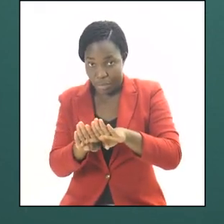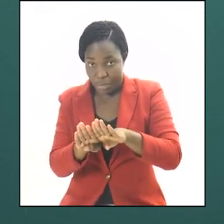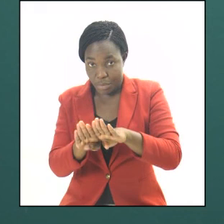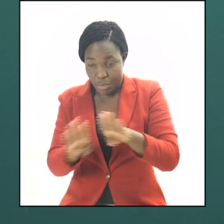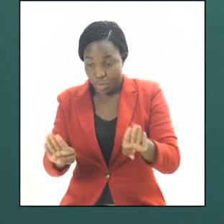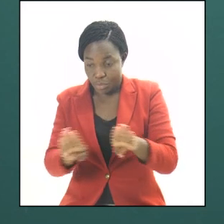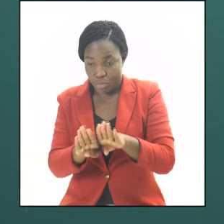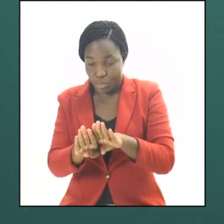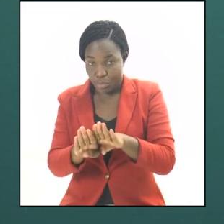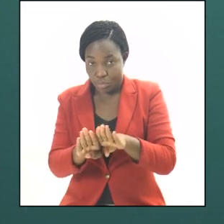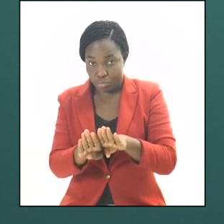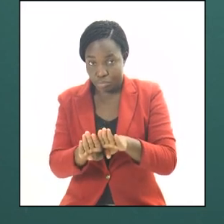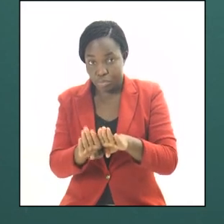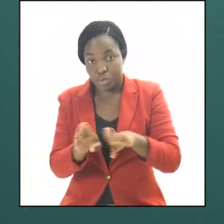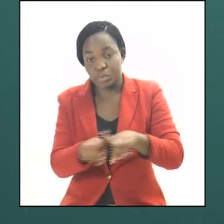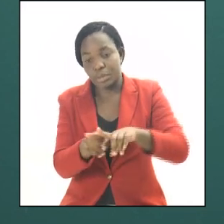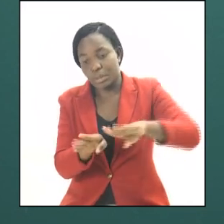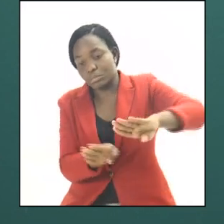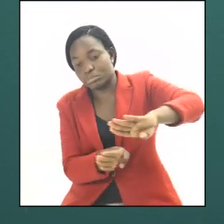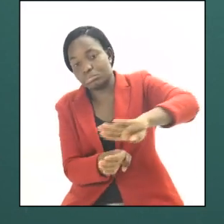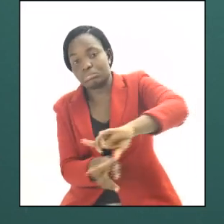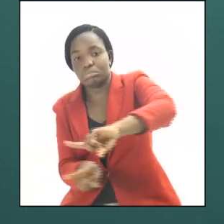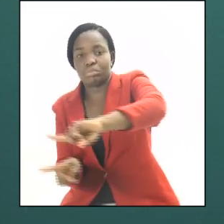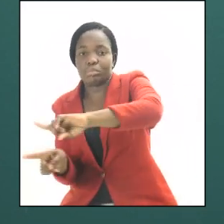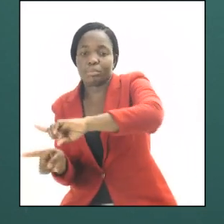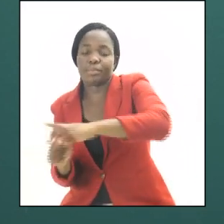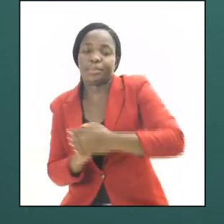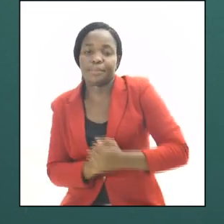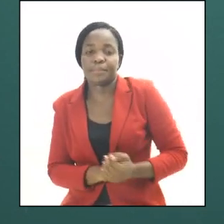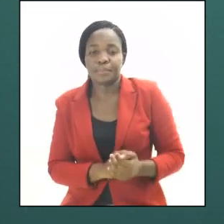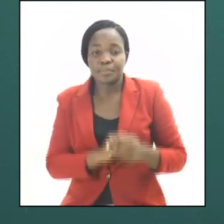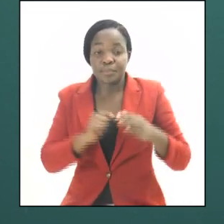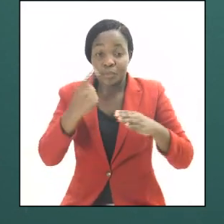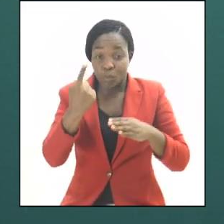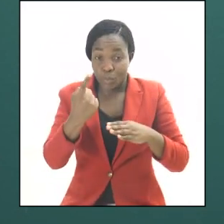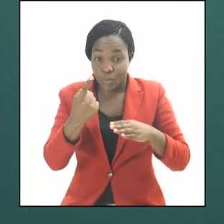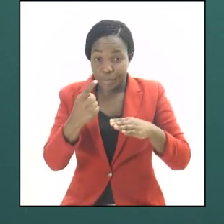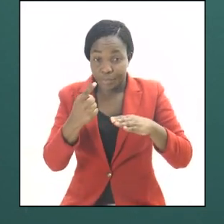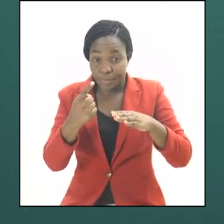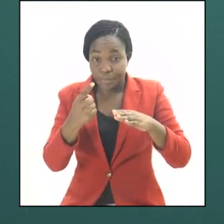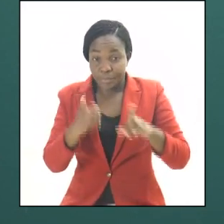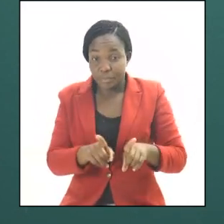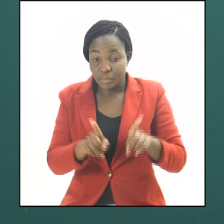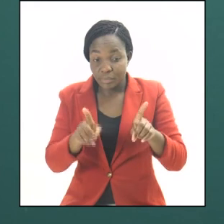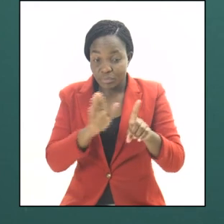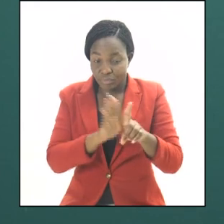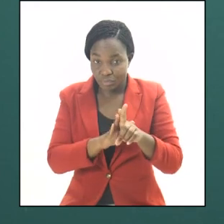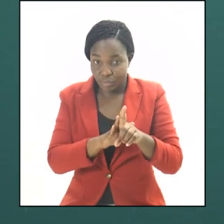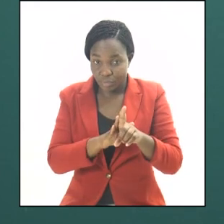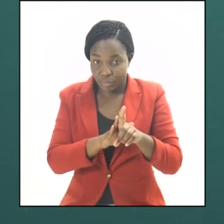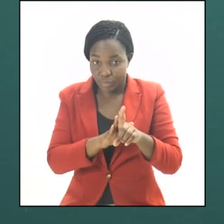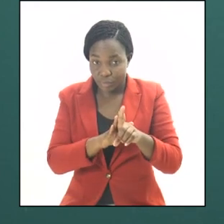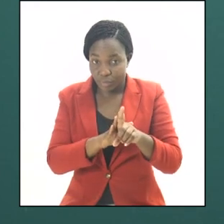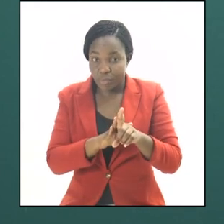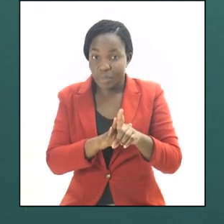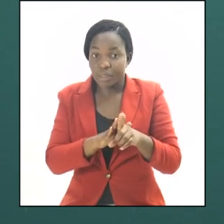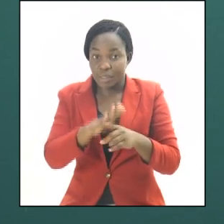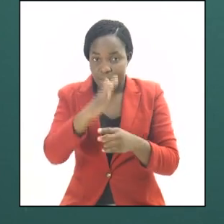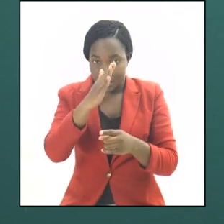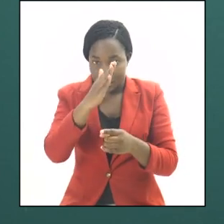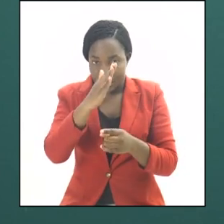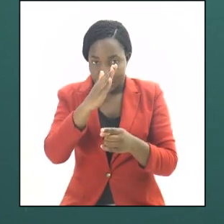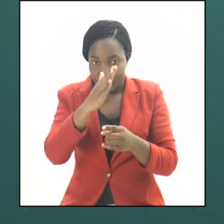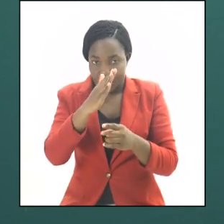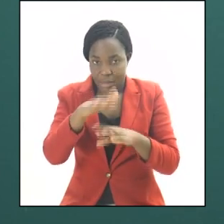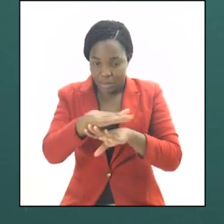they form a parallelogram. The area of one trapezium is then half of the